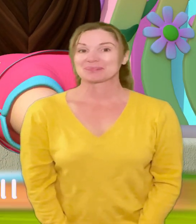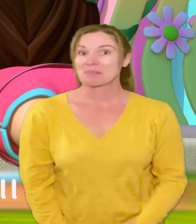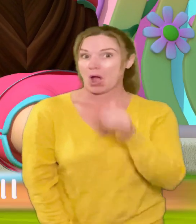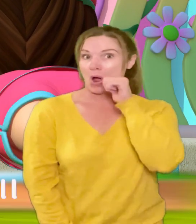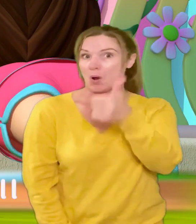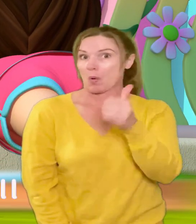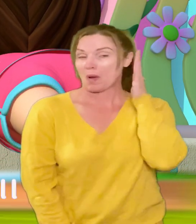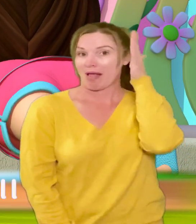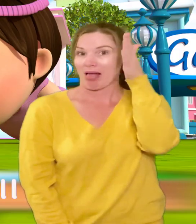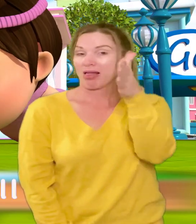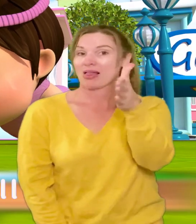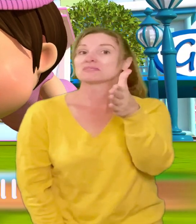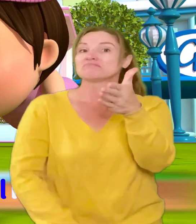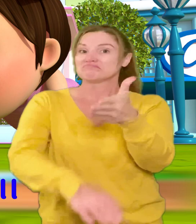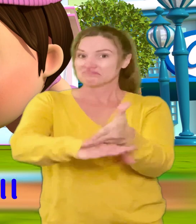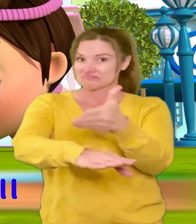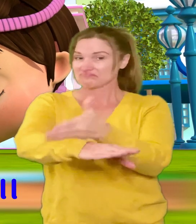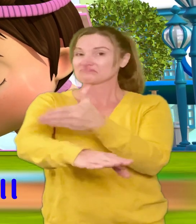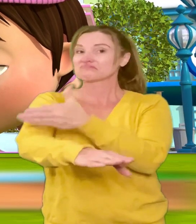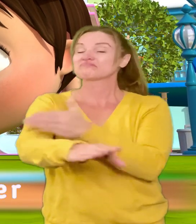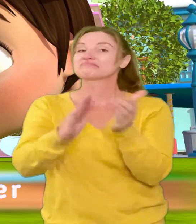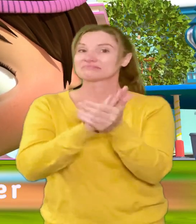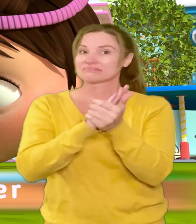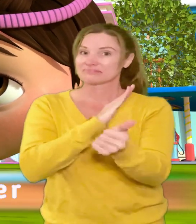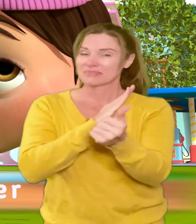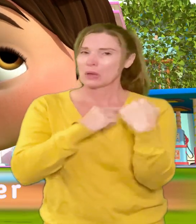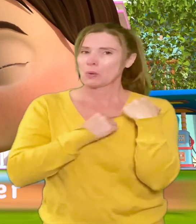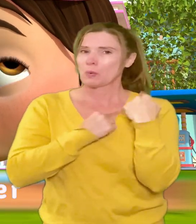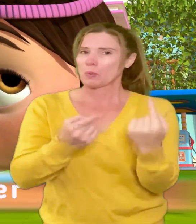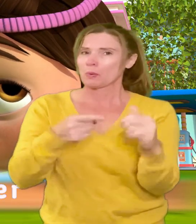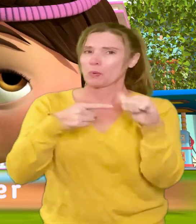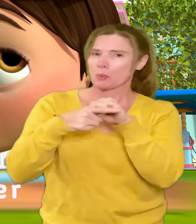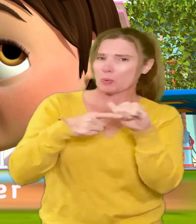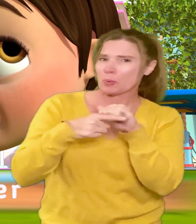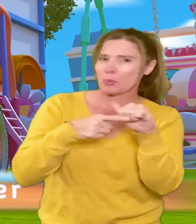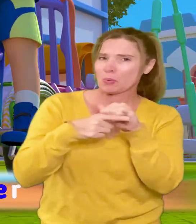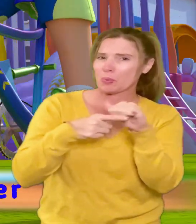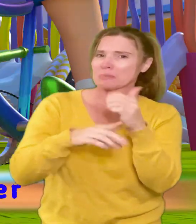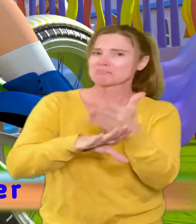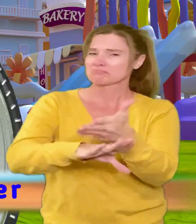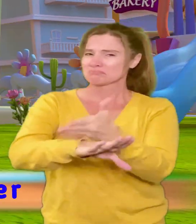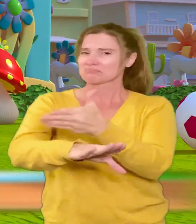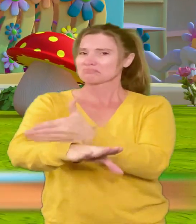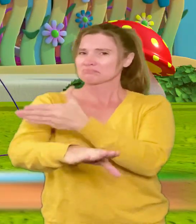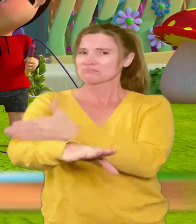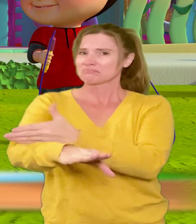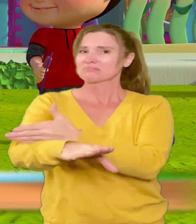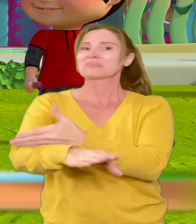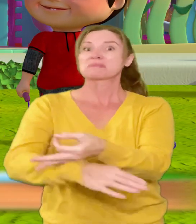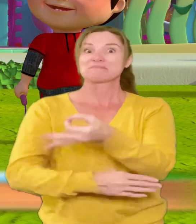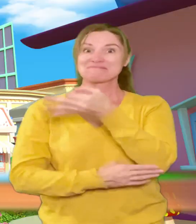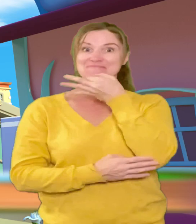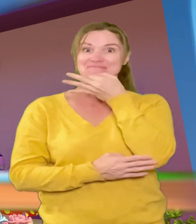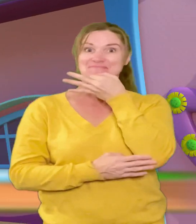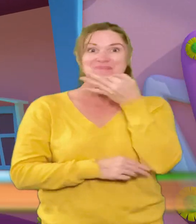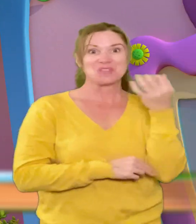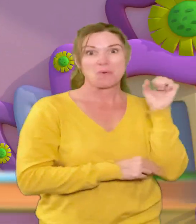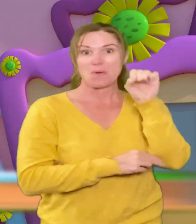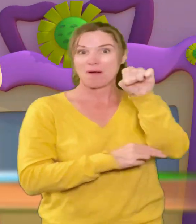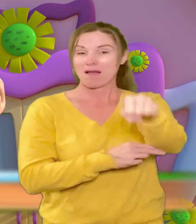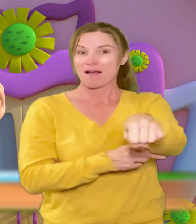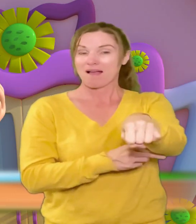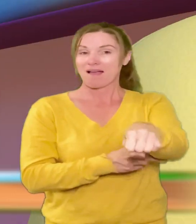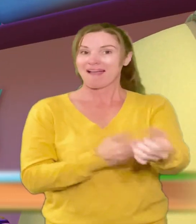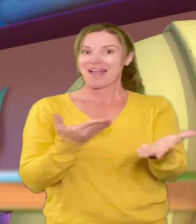Tomorrow will bring up the skill We've been trying to master We'll master it and